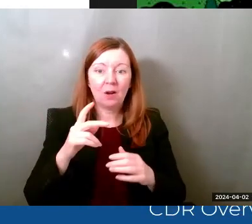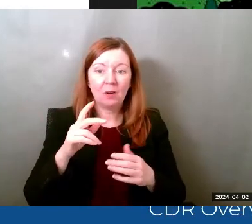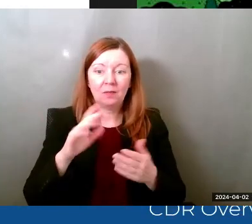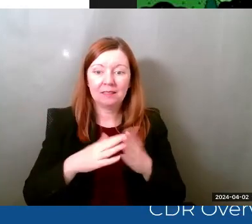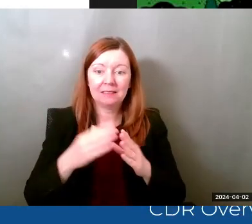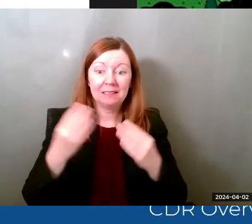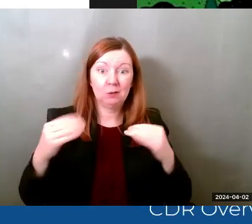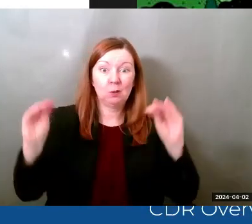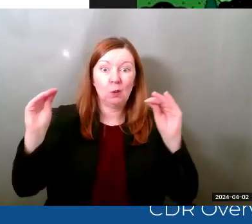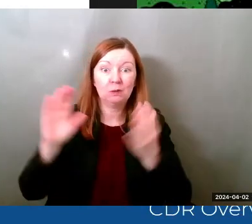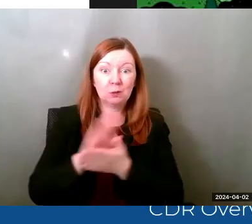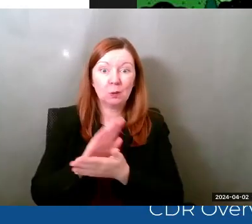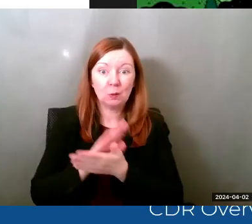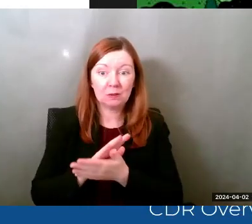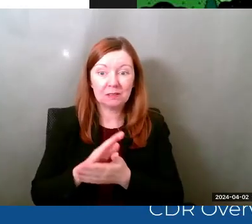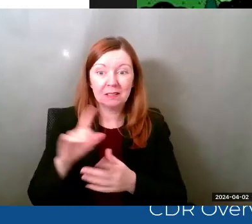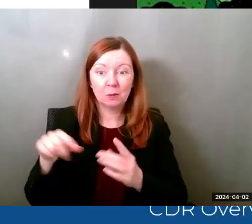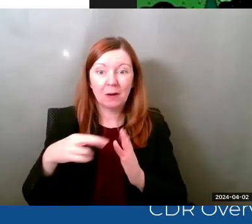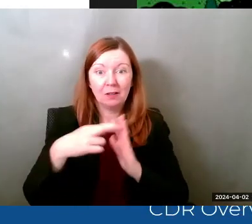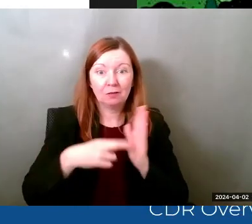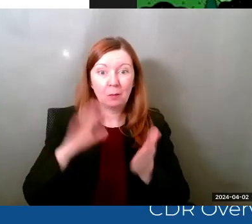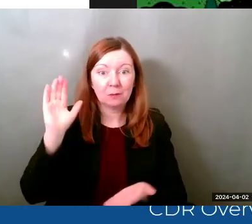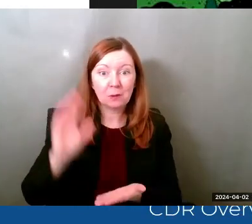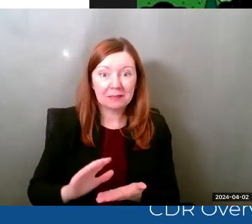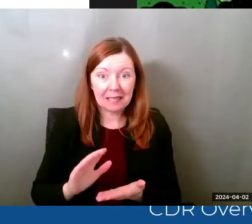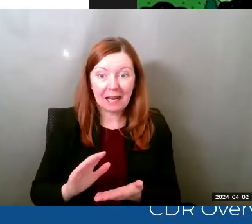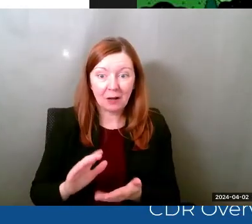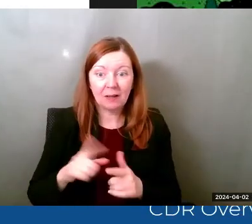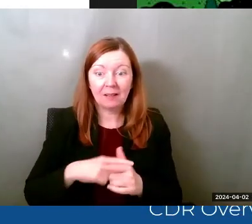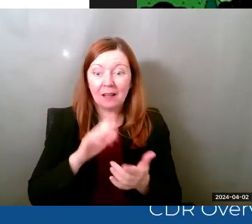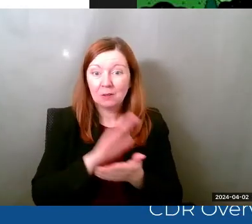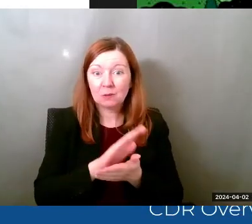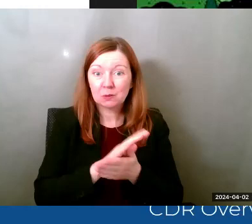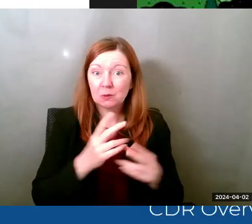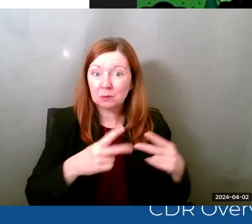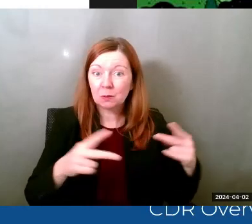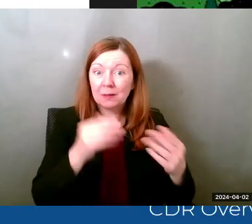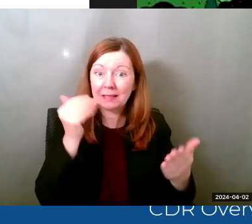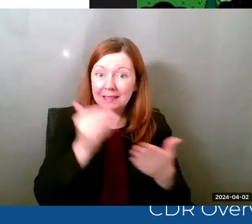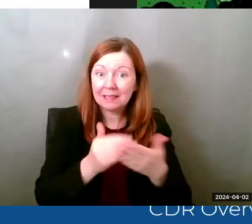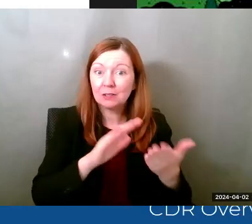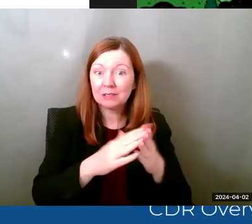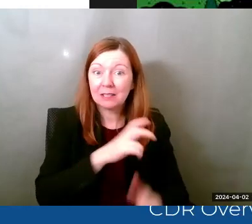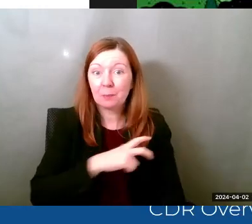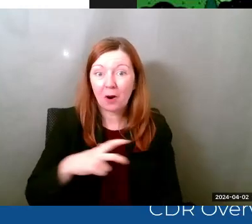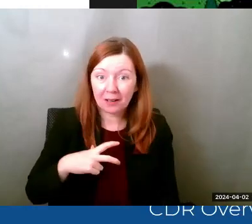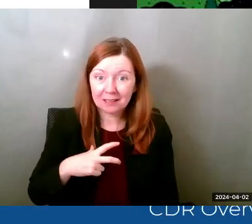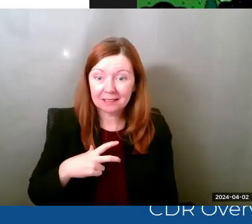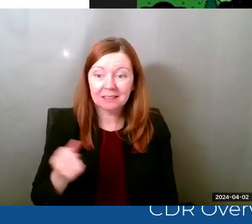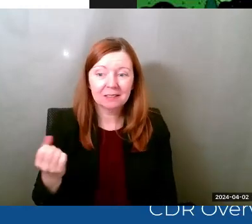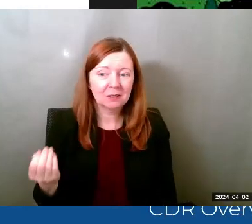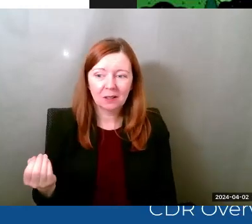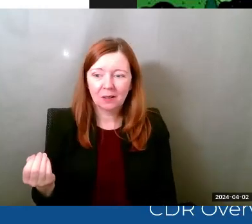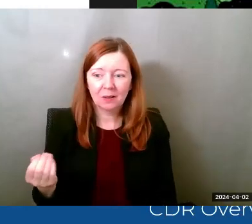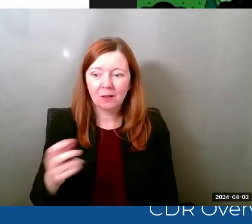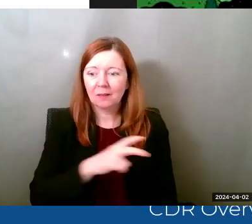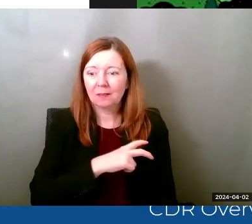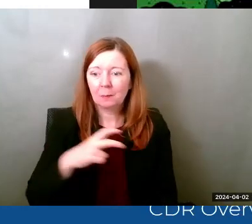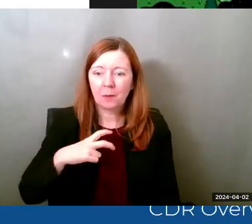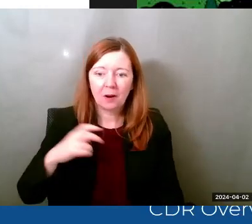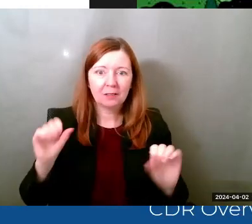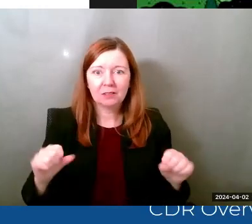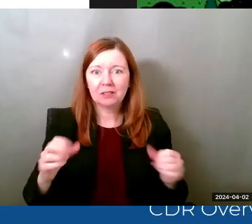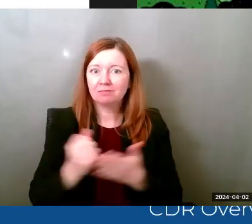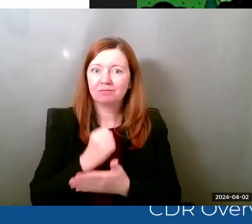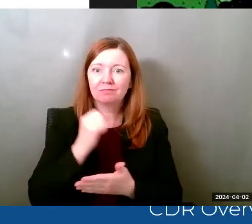decades ago when the enrollment was going down and these schools were located near city parks. So, you know, the parks could avail